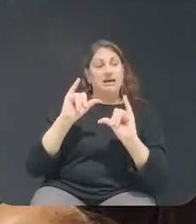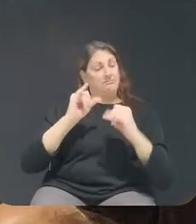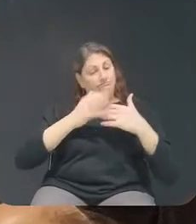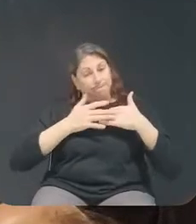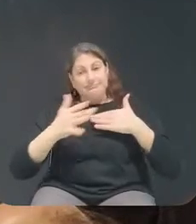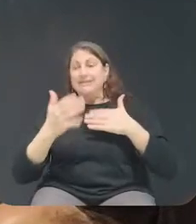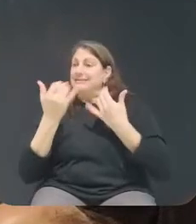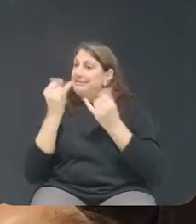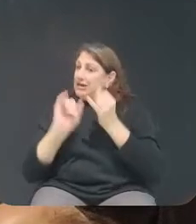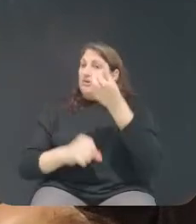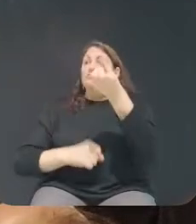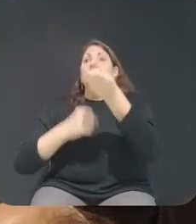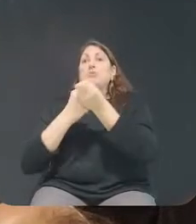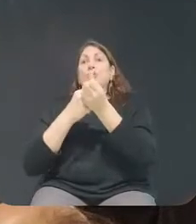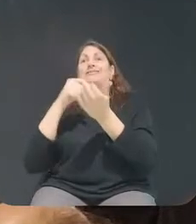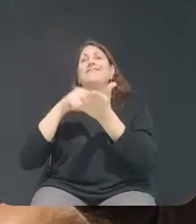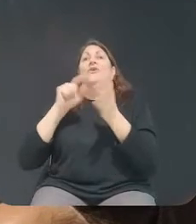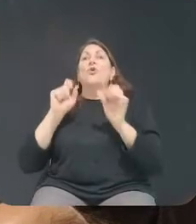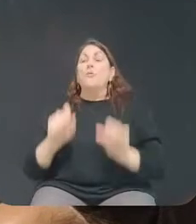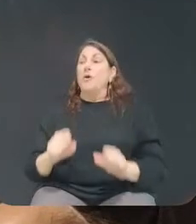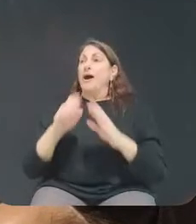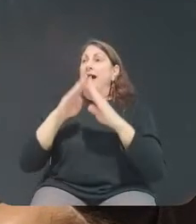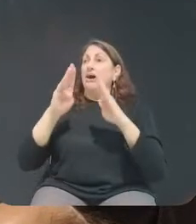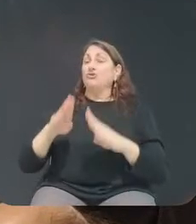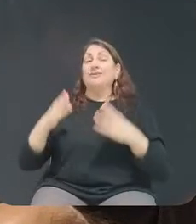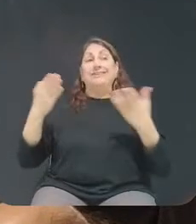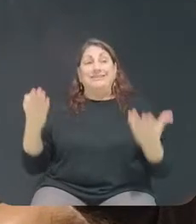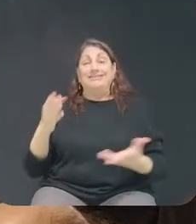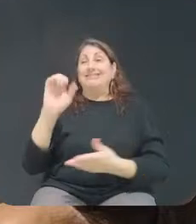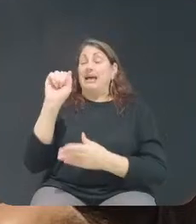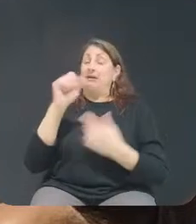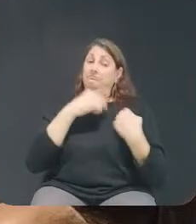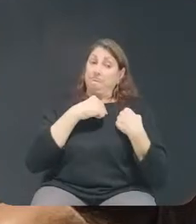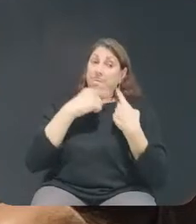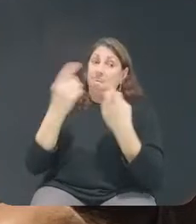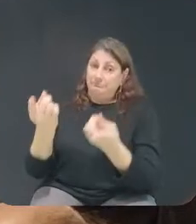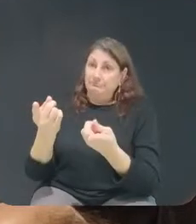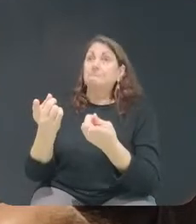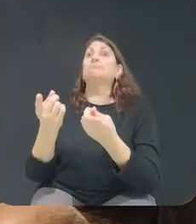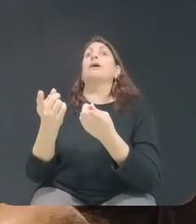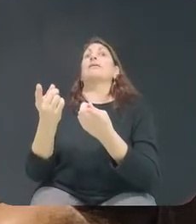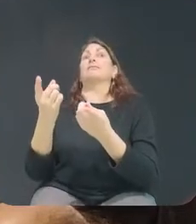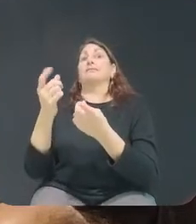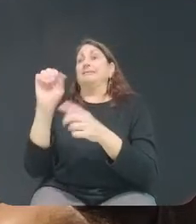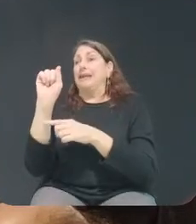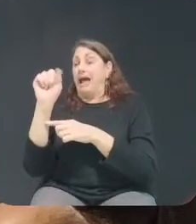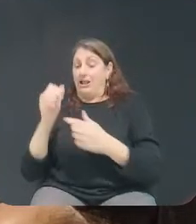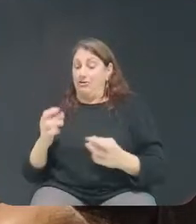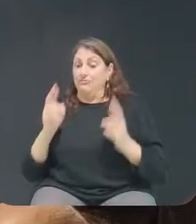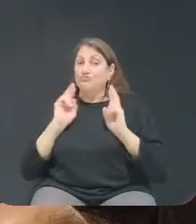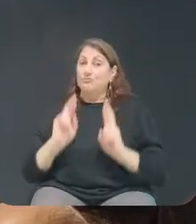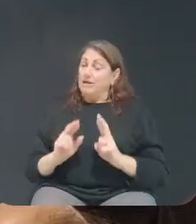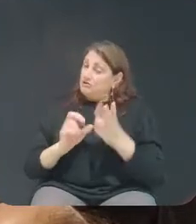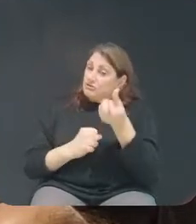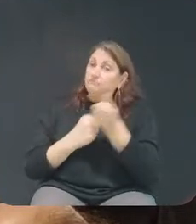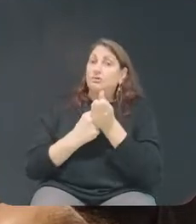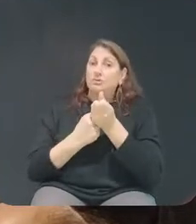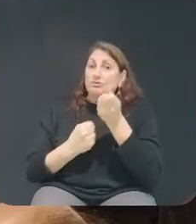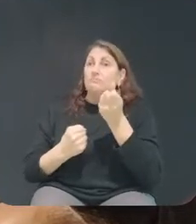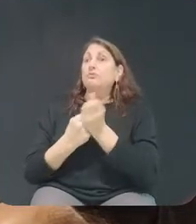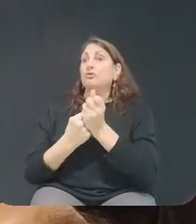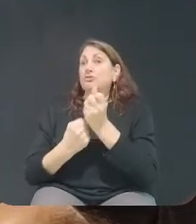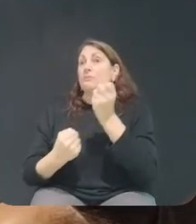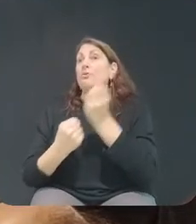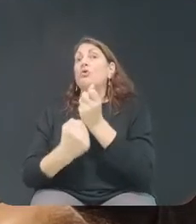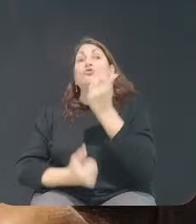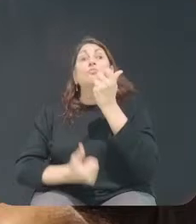Seattle. And over the past several decades, Seattle residents have consistently supported this measure, with the most recent housing levy